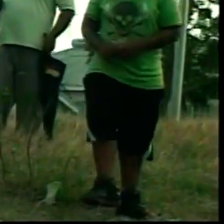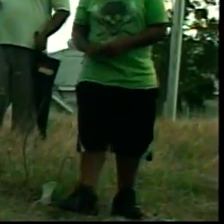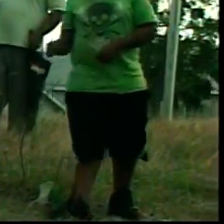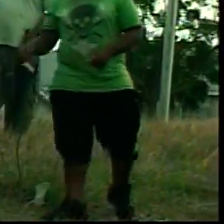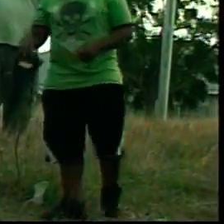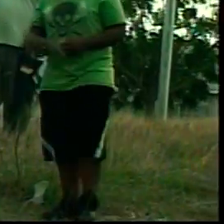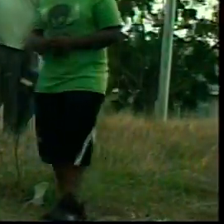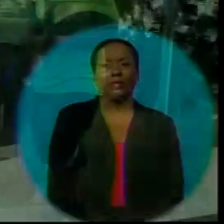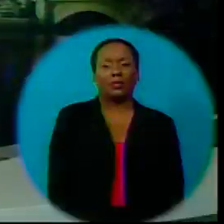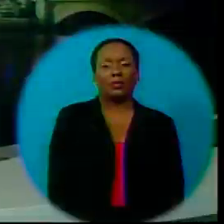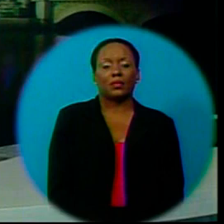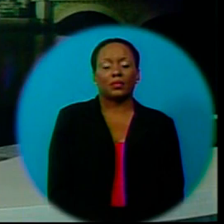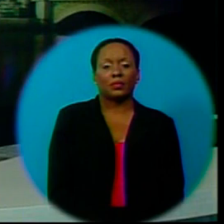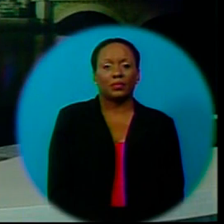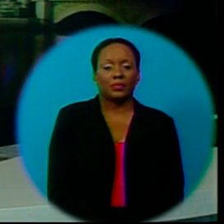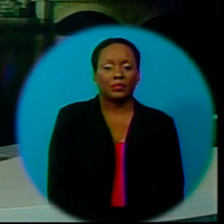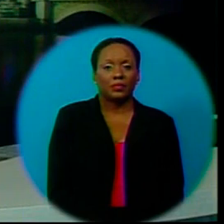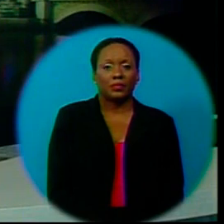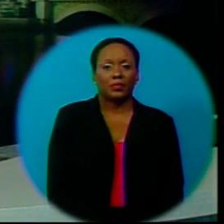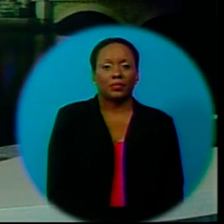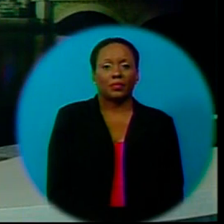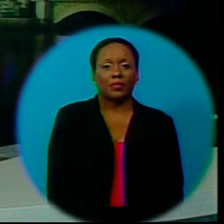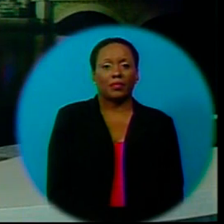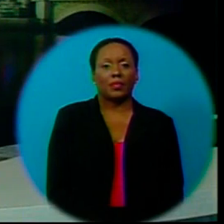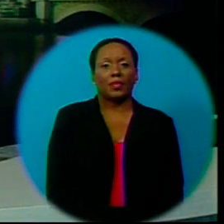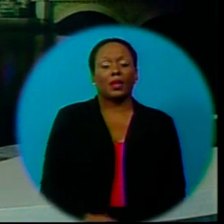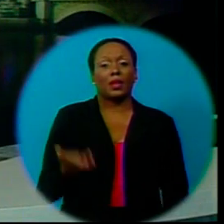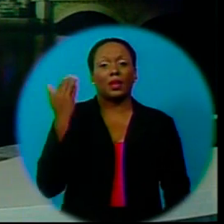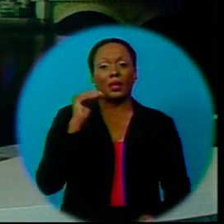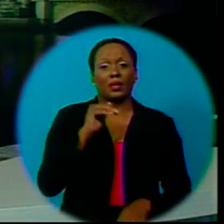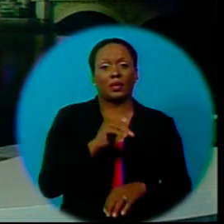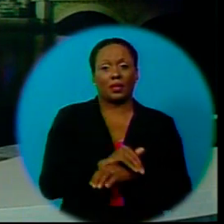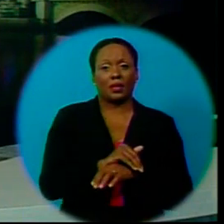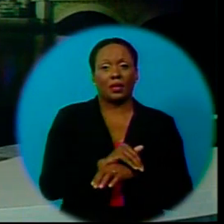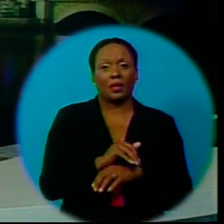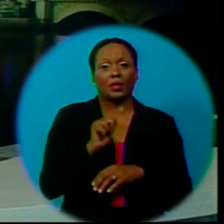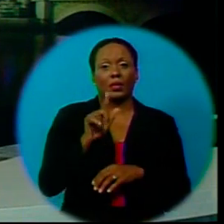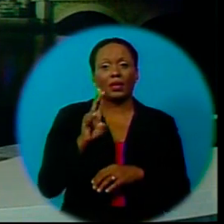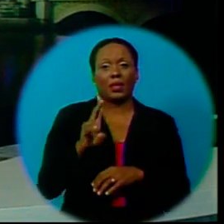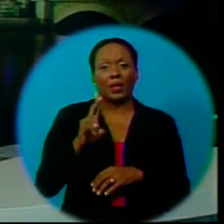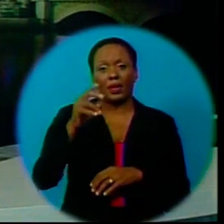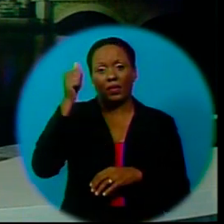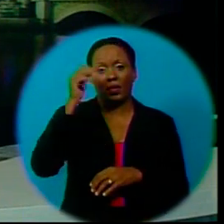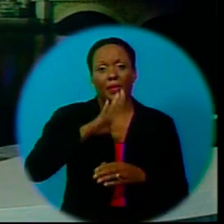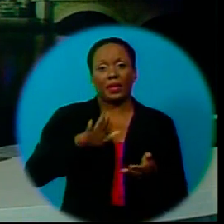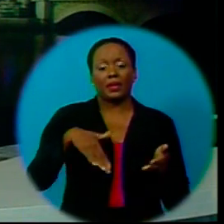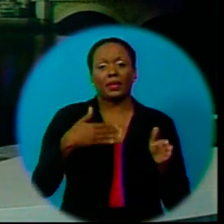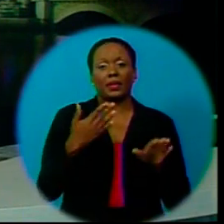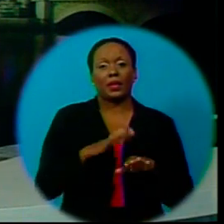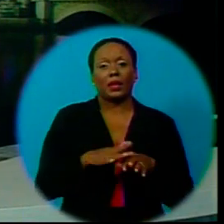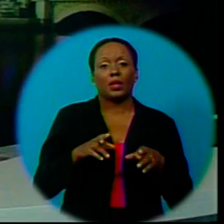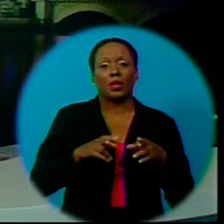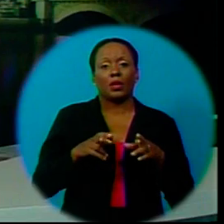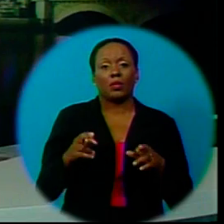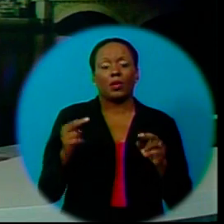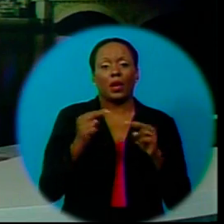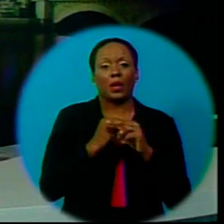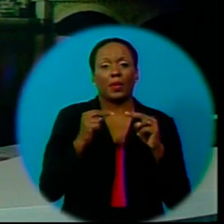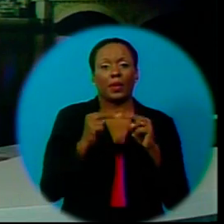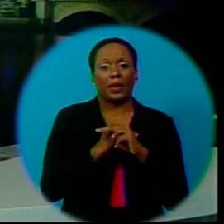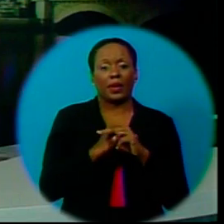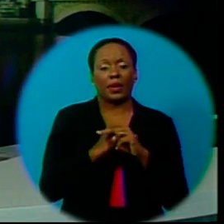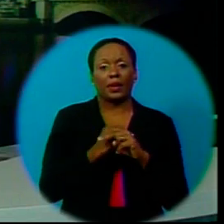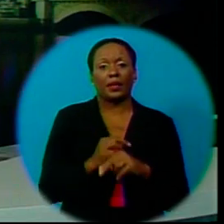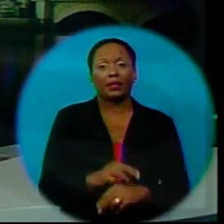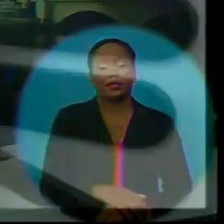had spread. And last night, a 27-year-old St. James man also died on Barbados' roads. Travon Cadogan